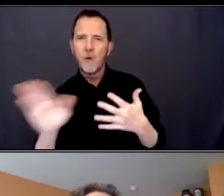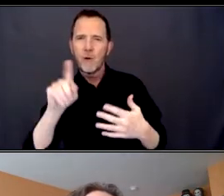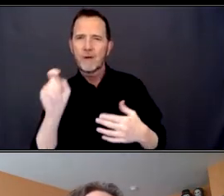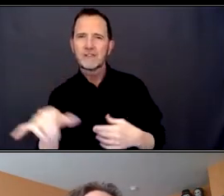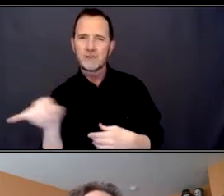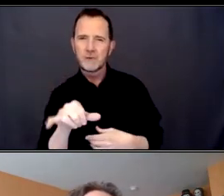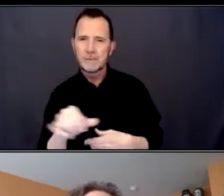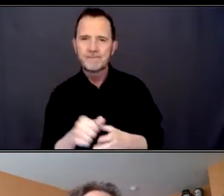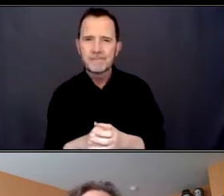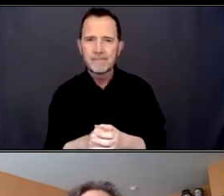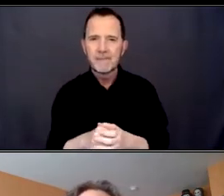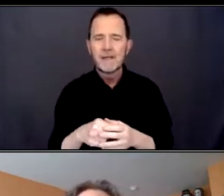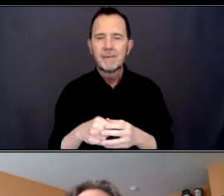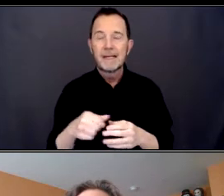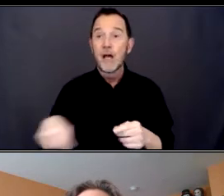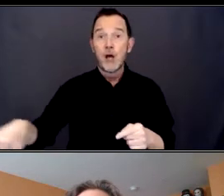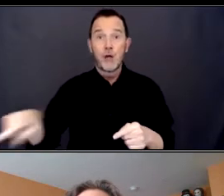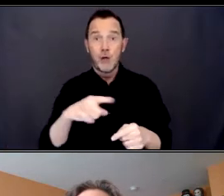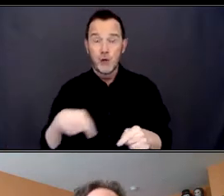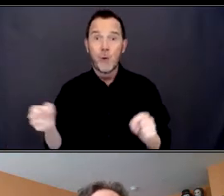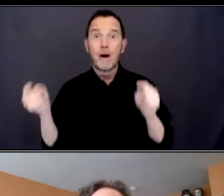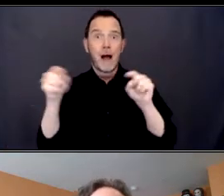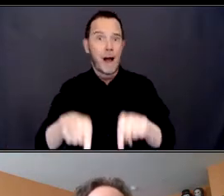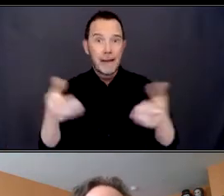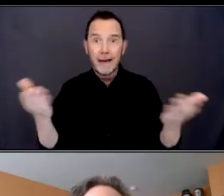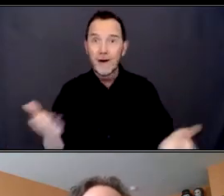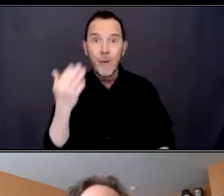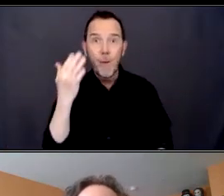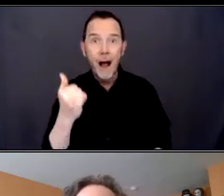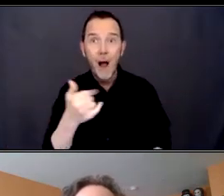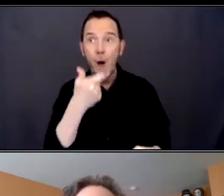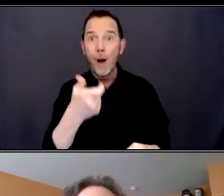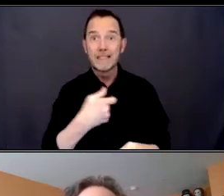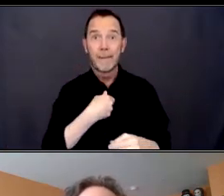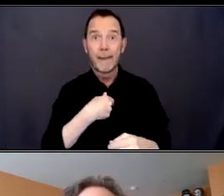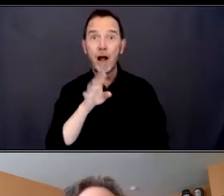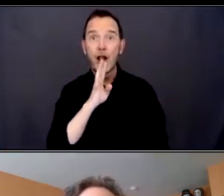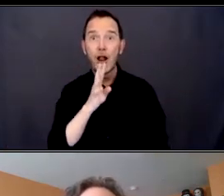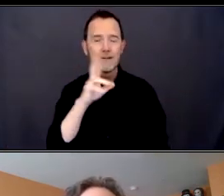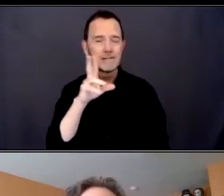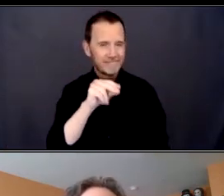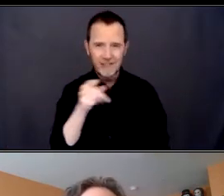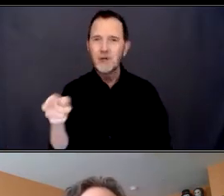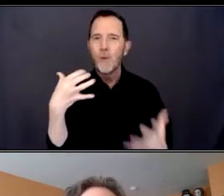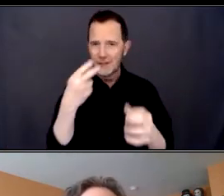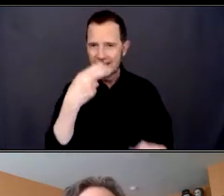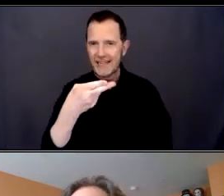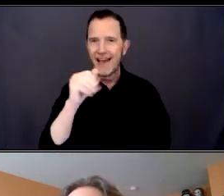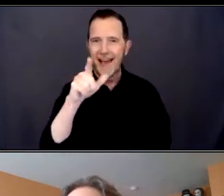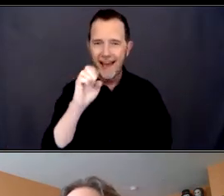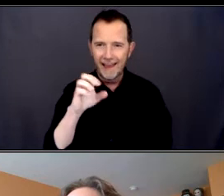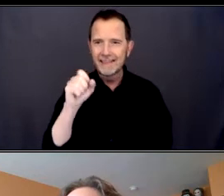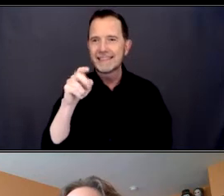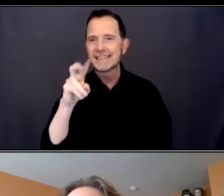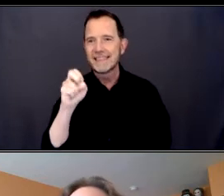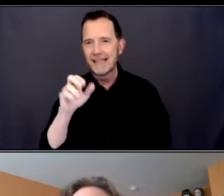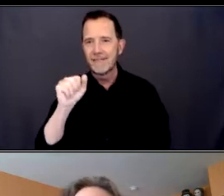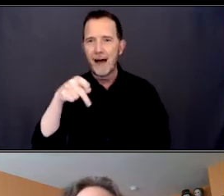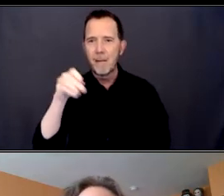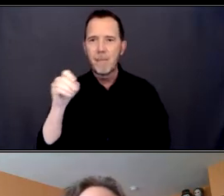Steve, Apoorva, Howard, and Hale, and not for me and Michelle. So let's move right into the next discussion